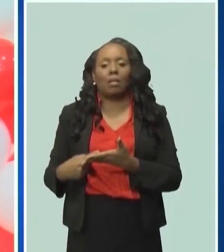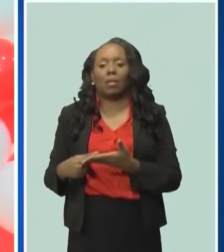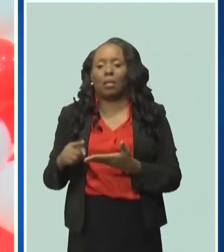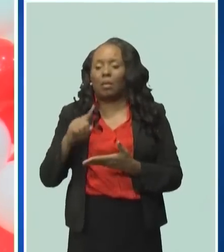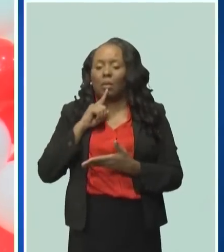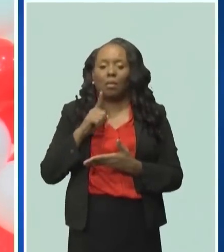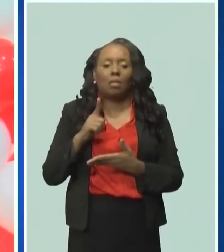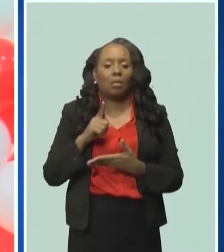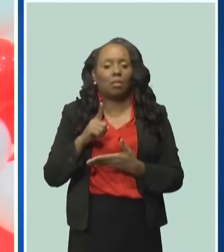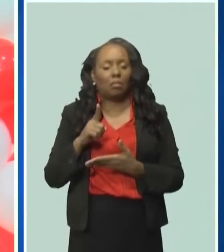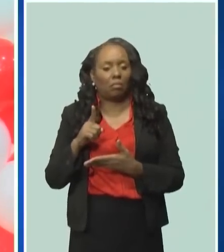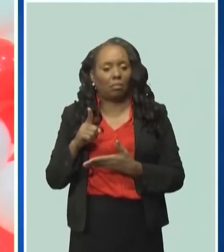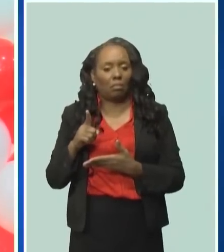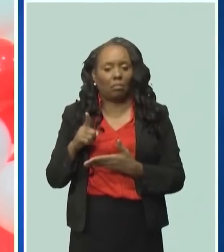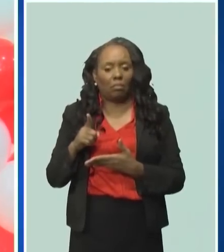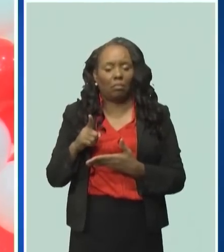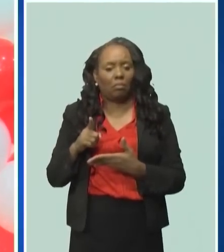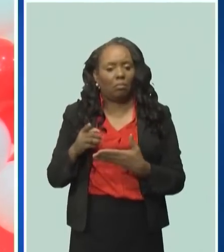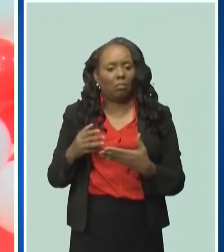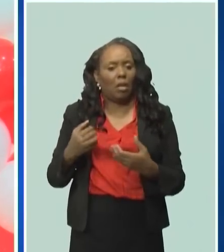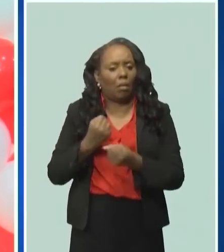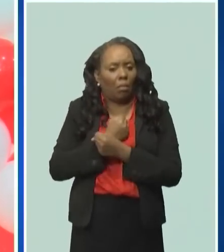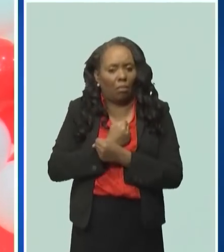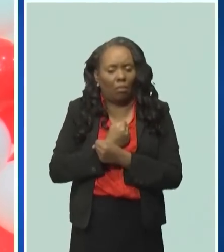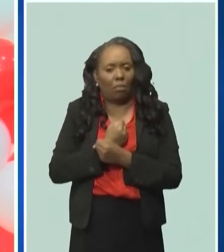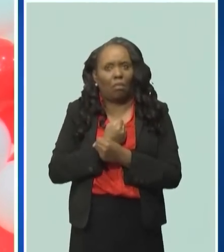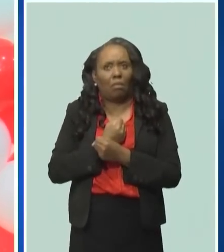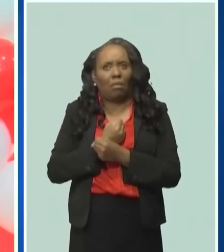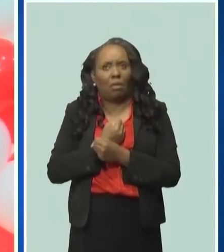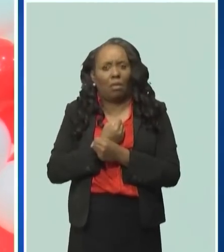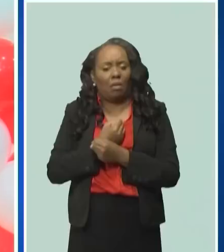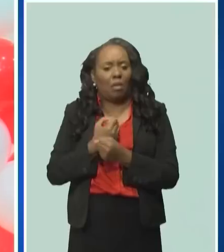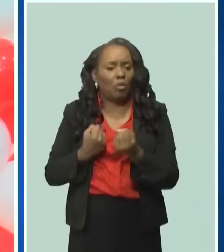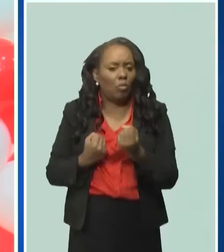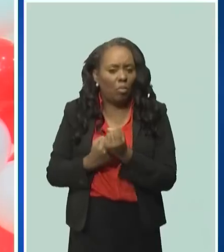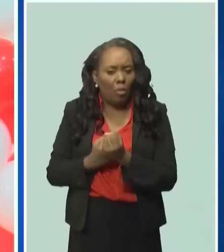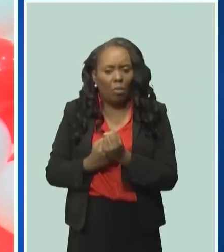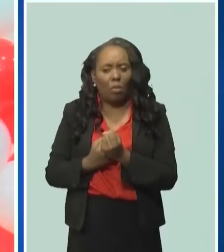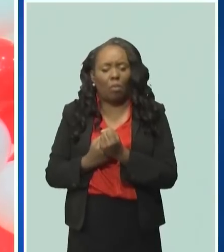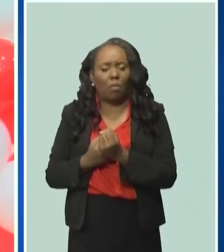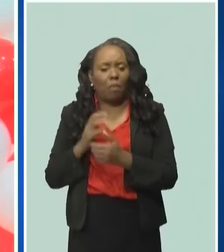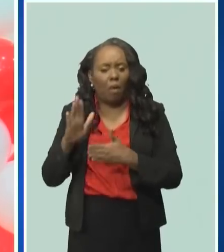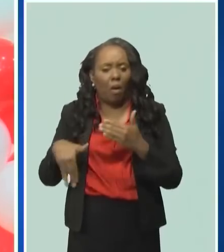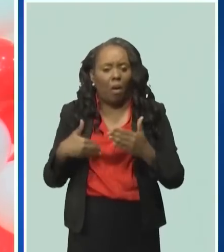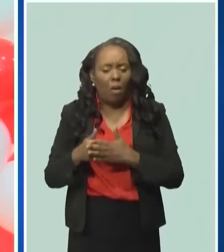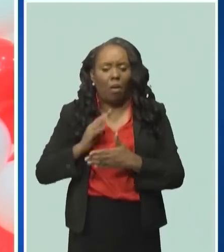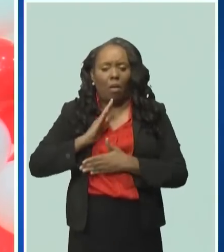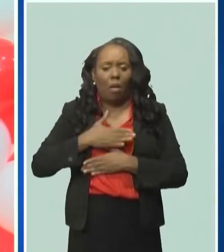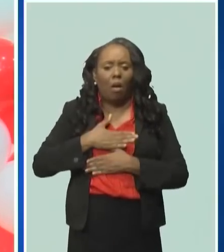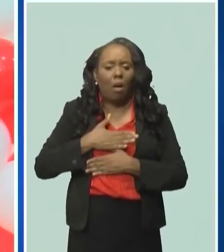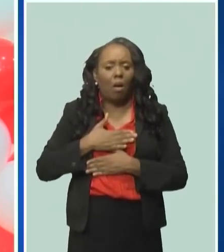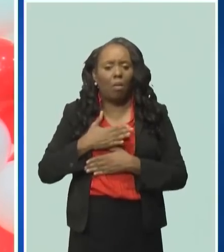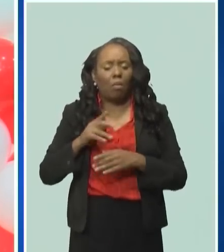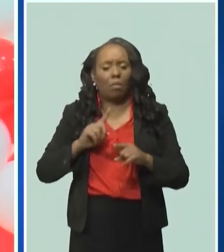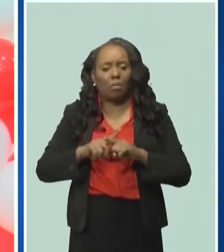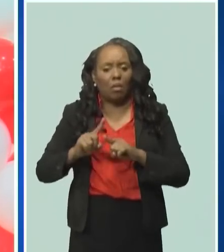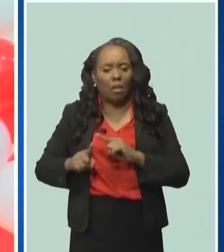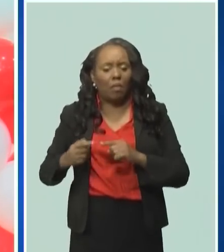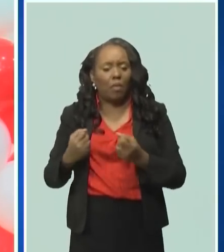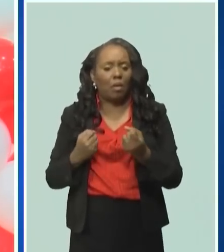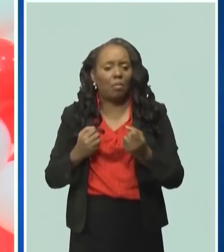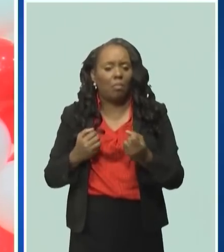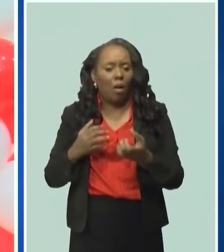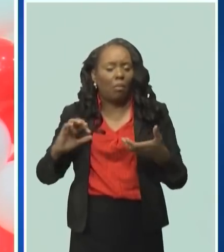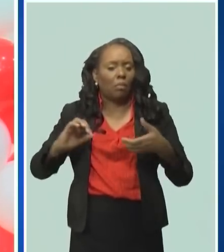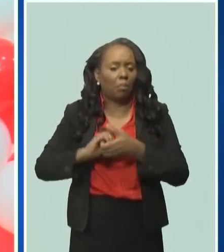we serve. Love is the driving force behind everything we do. It's the unwavering commitment to our clients' best interests the genuine